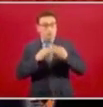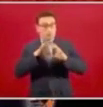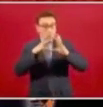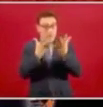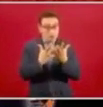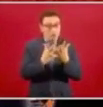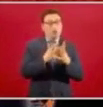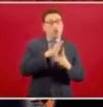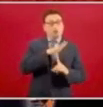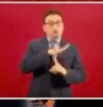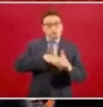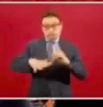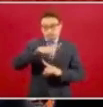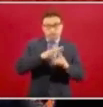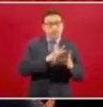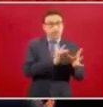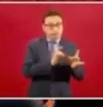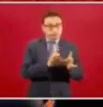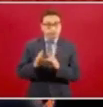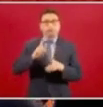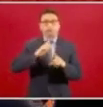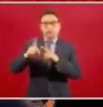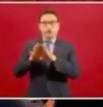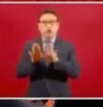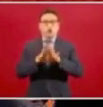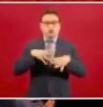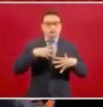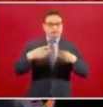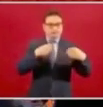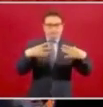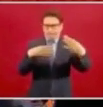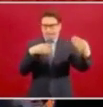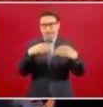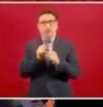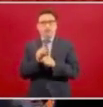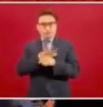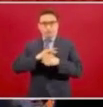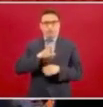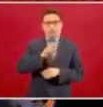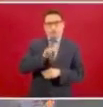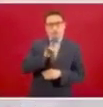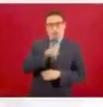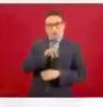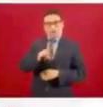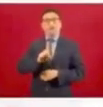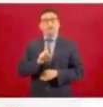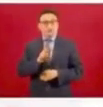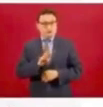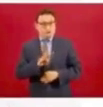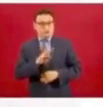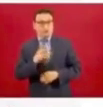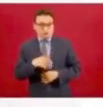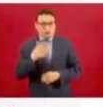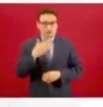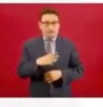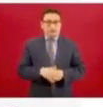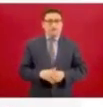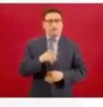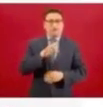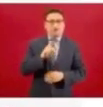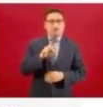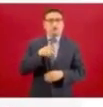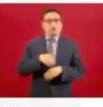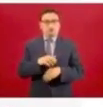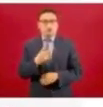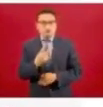So here's we can look at the world situation with regards to the COVID epidemic, that is the